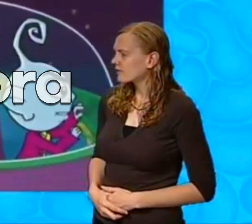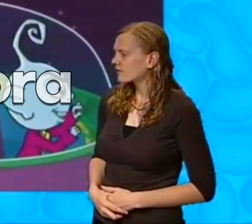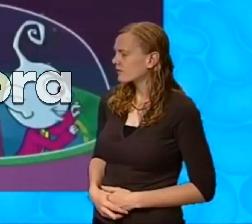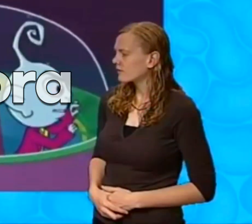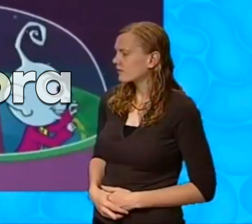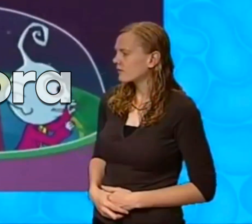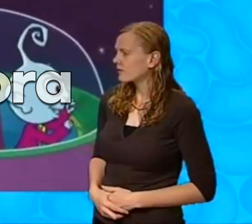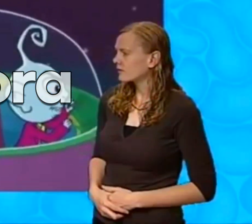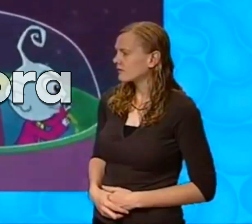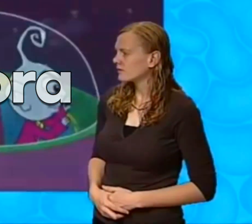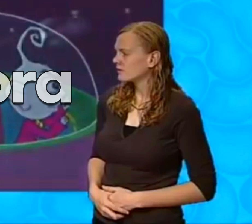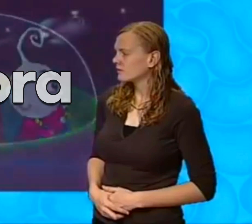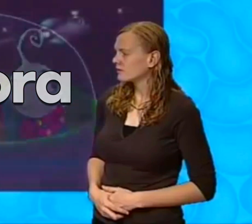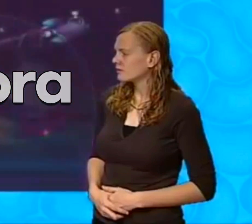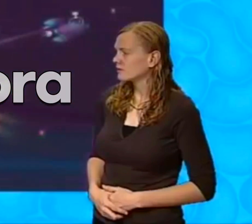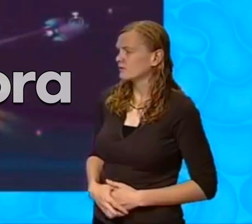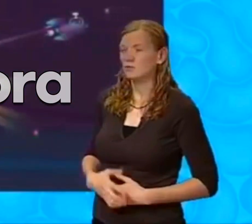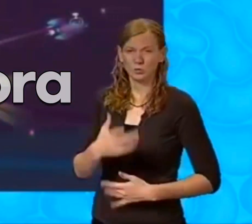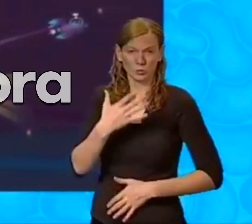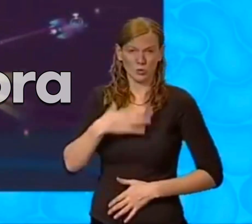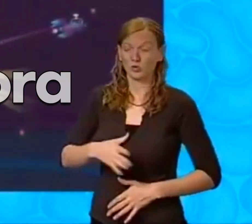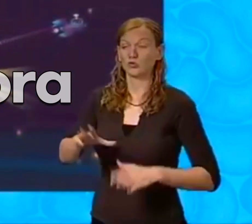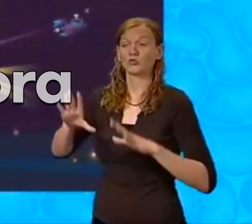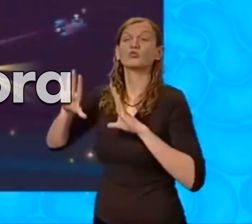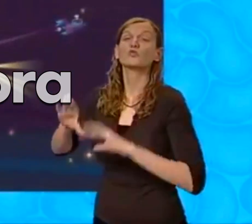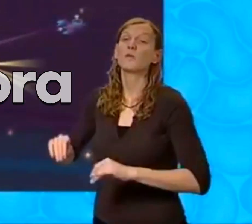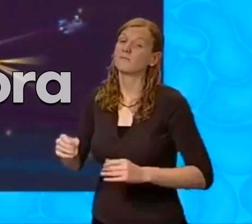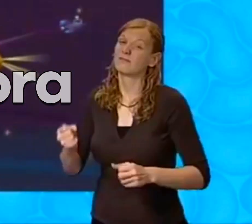If you want something dastardly done, you do it yourself.